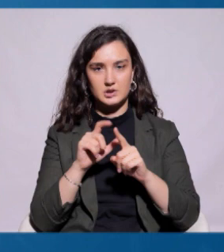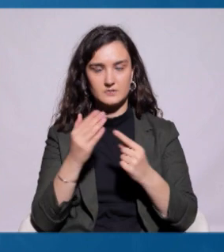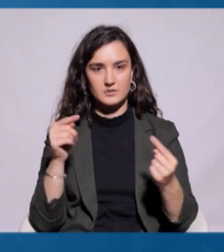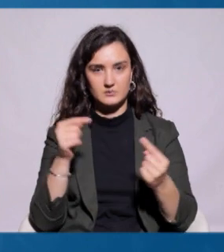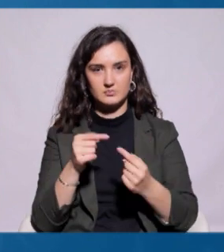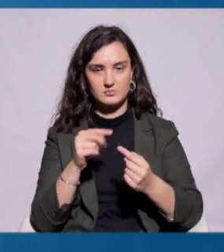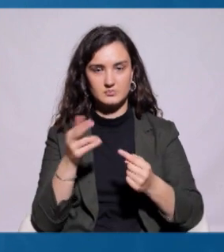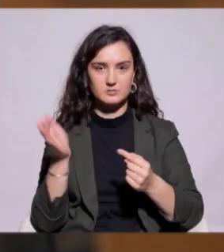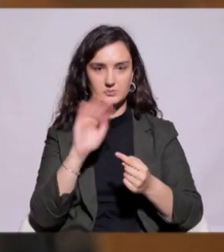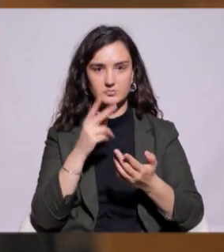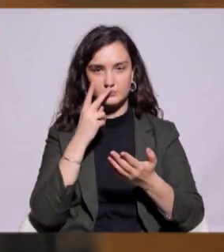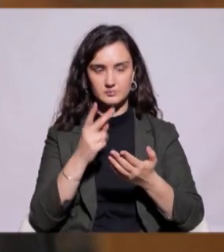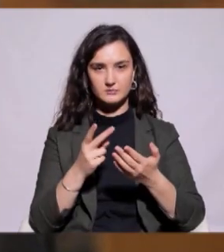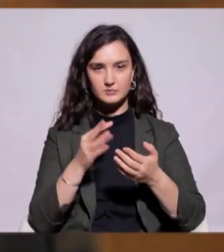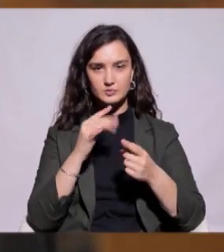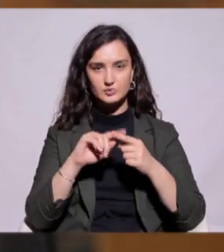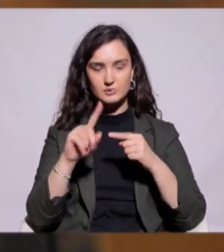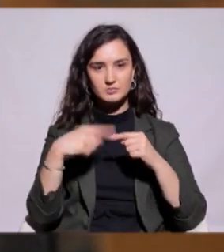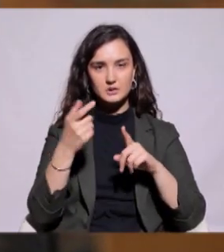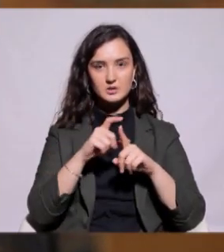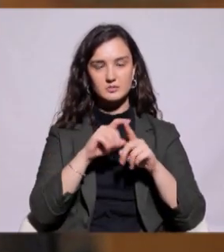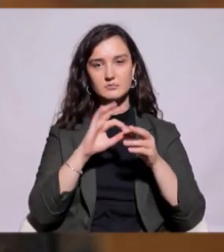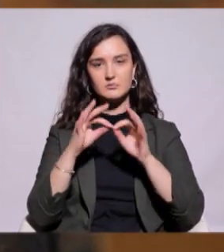this one. Let's have a look at the next